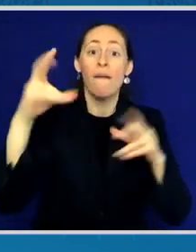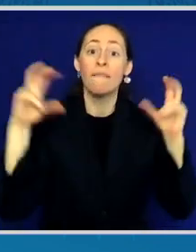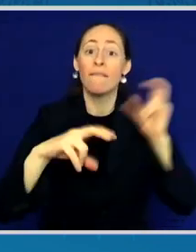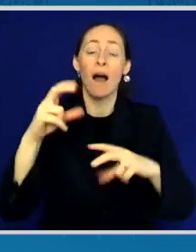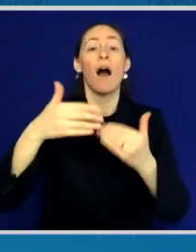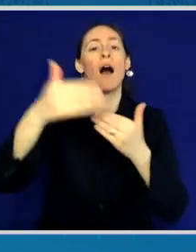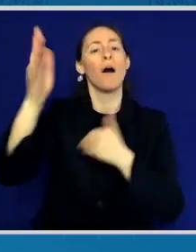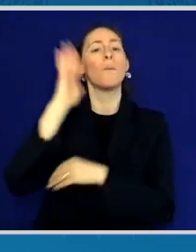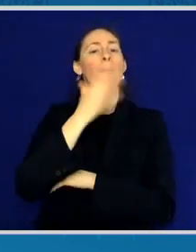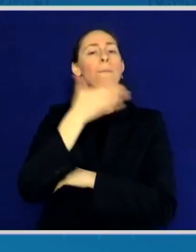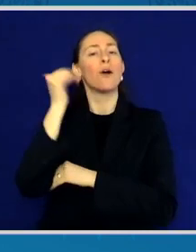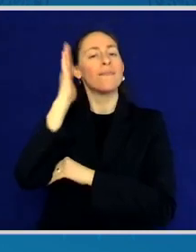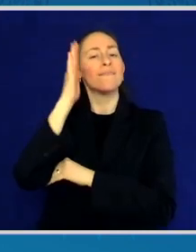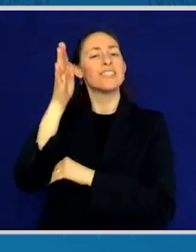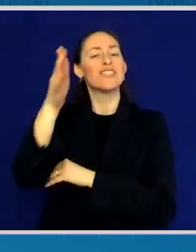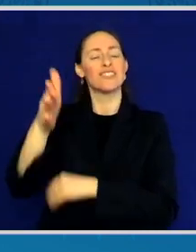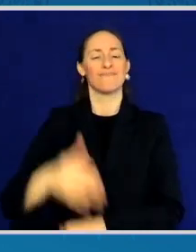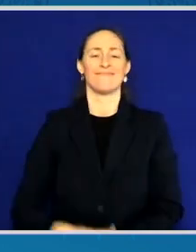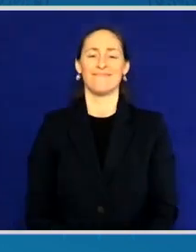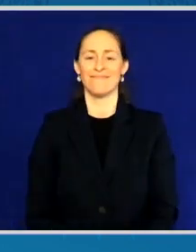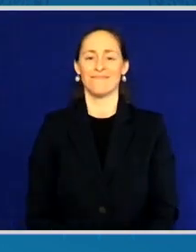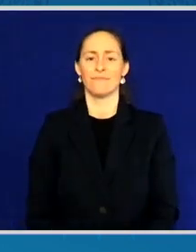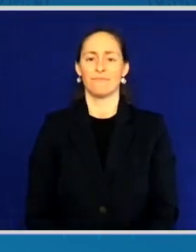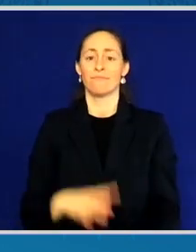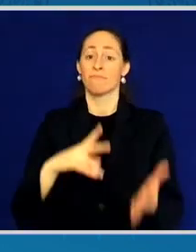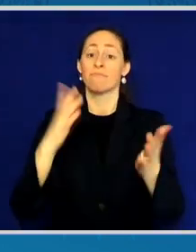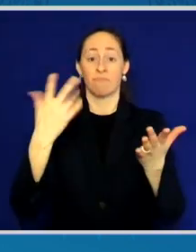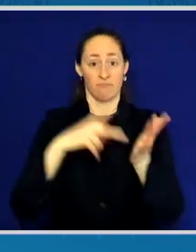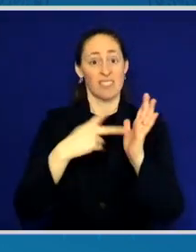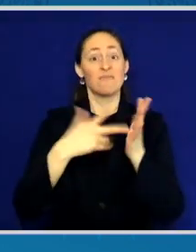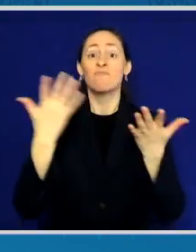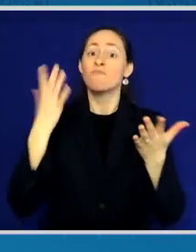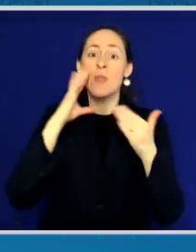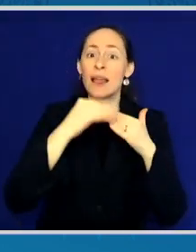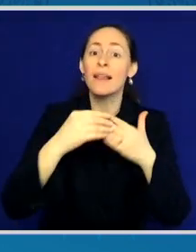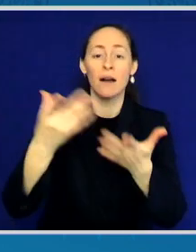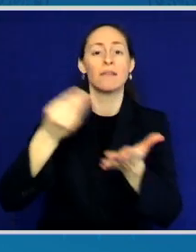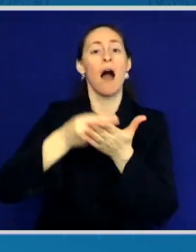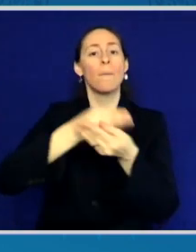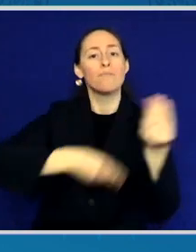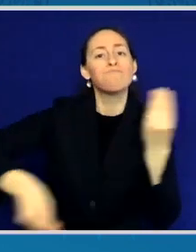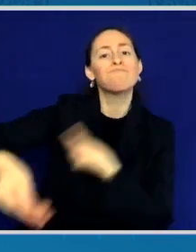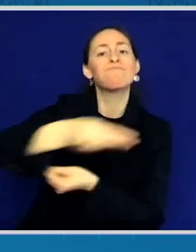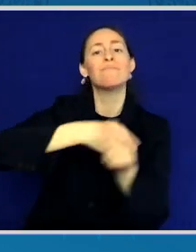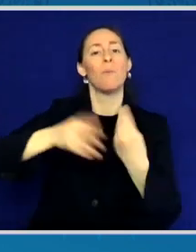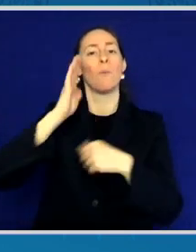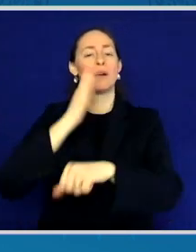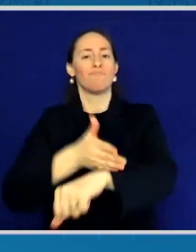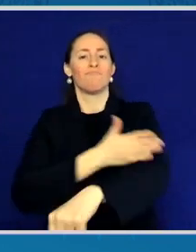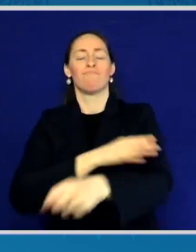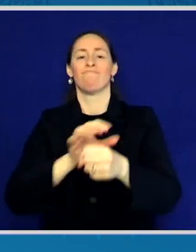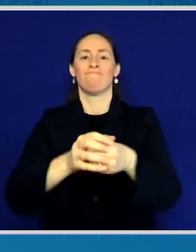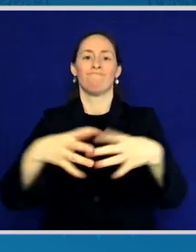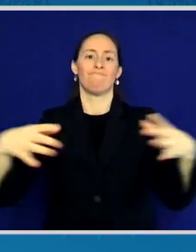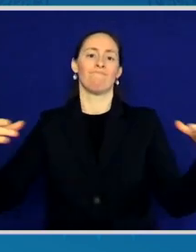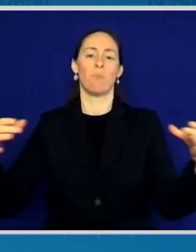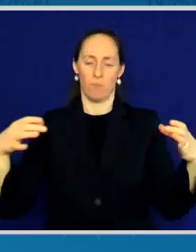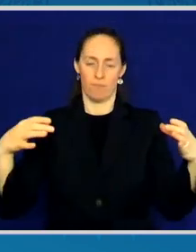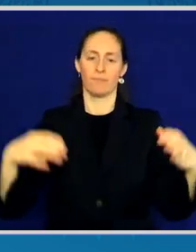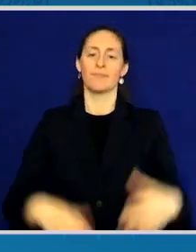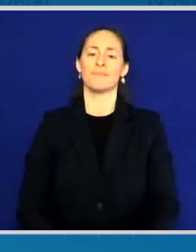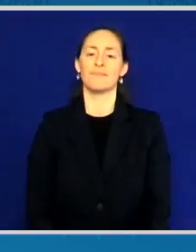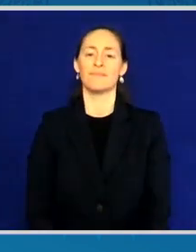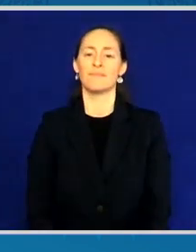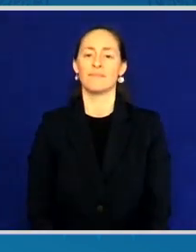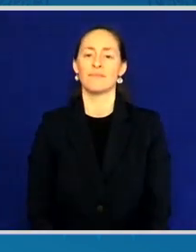thoughtfully, creates a tremendous economic upside for where we are headed going forward. So